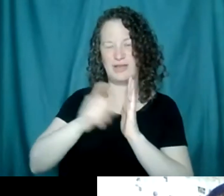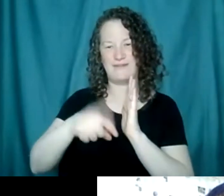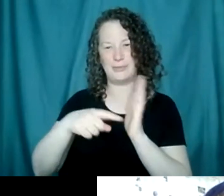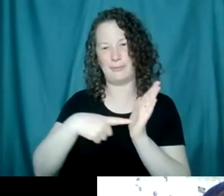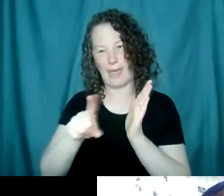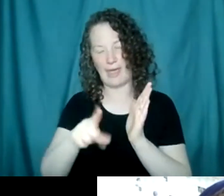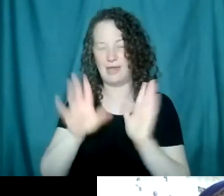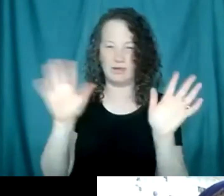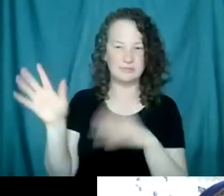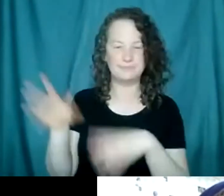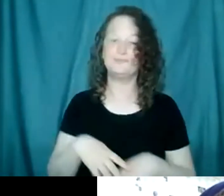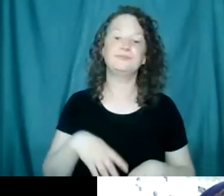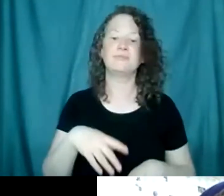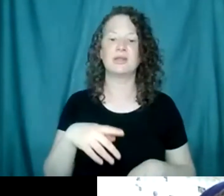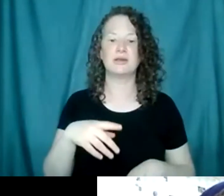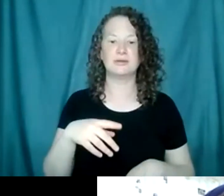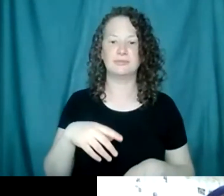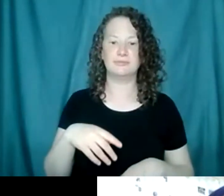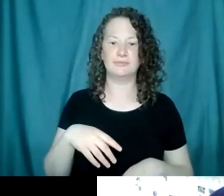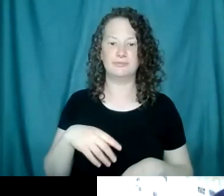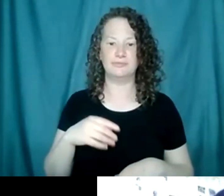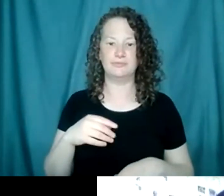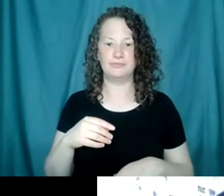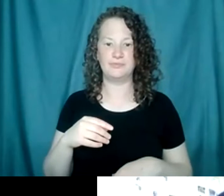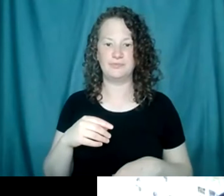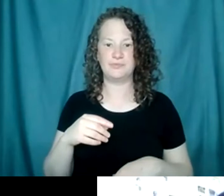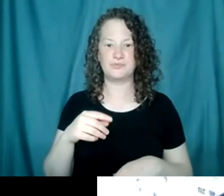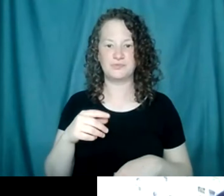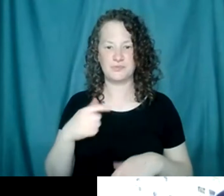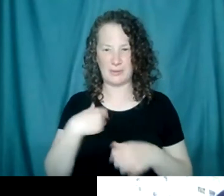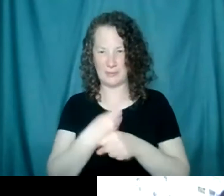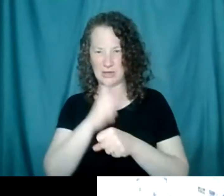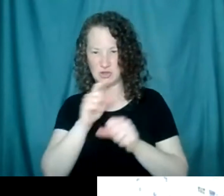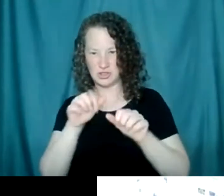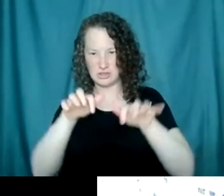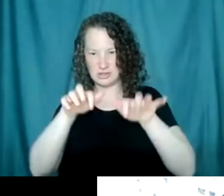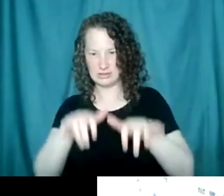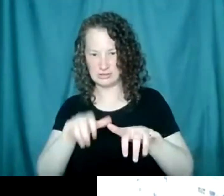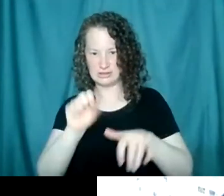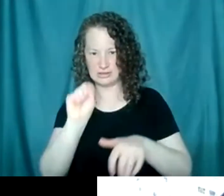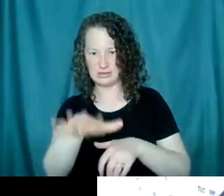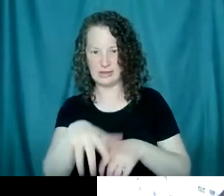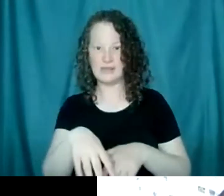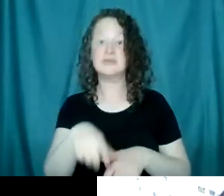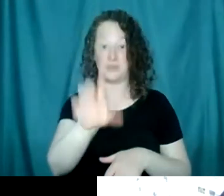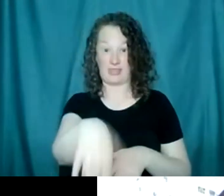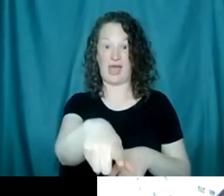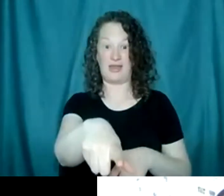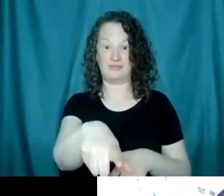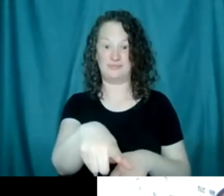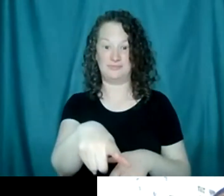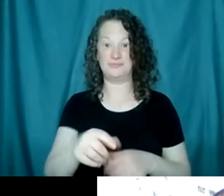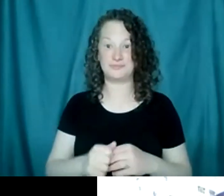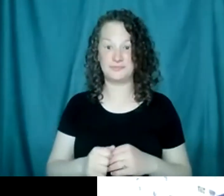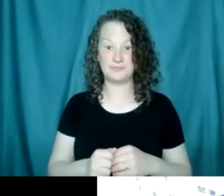student to gain access. Let me make sure I can send this to everyone. Okay, there we go. I just sent it to